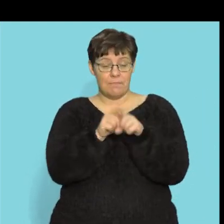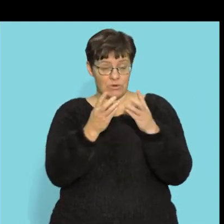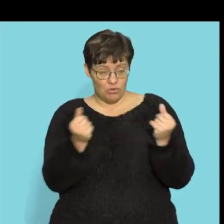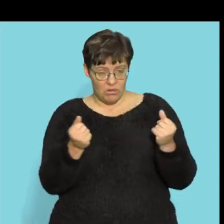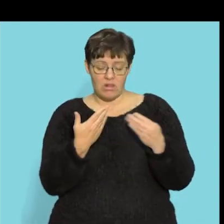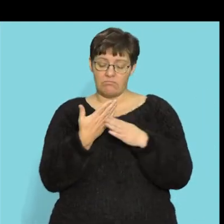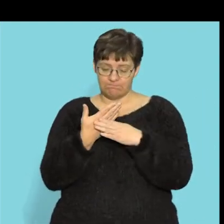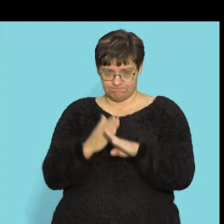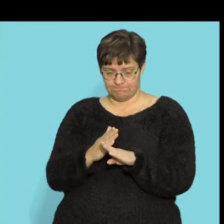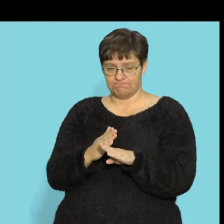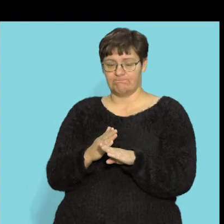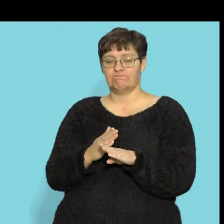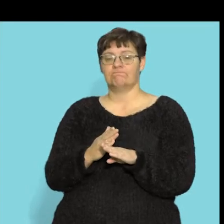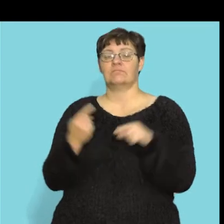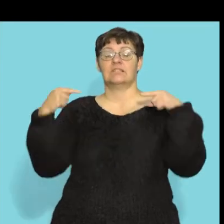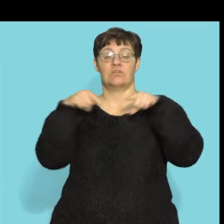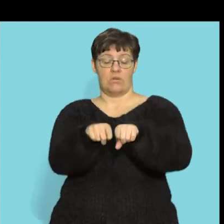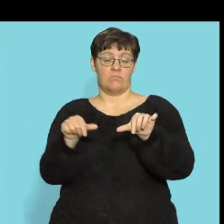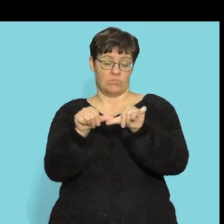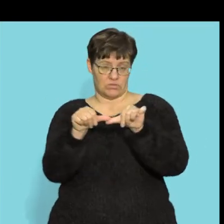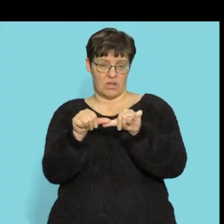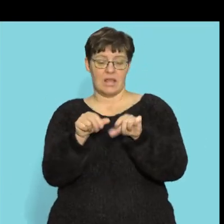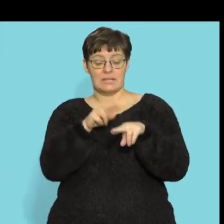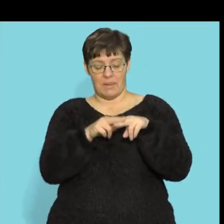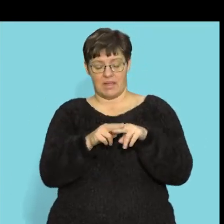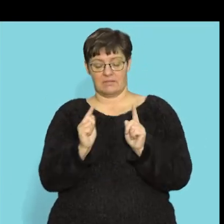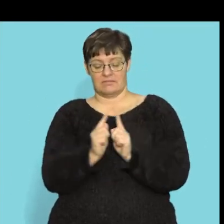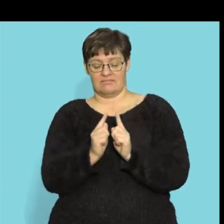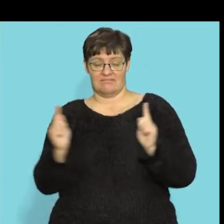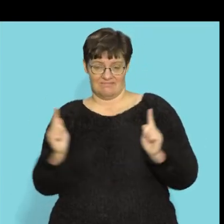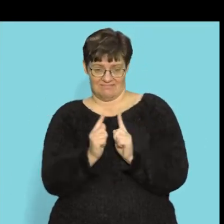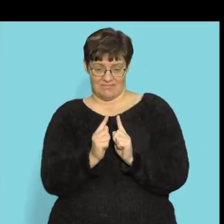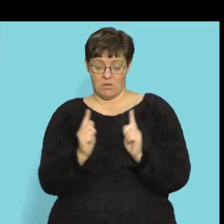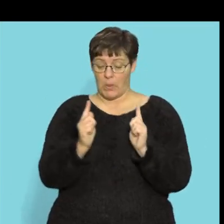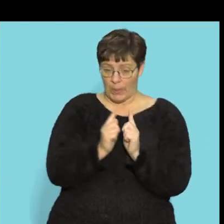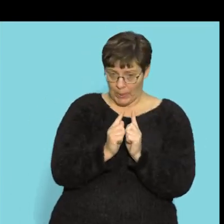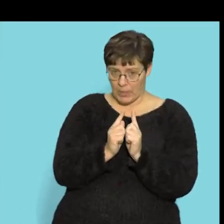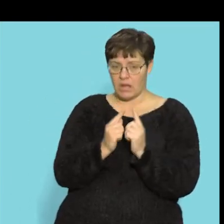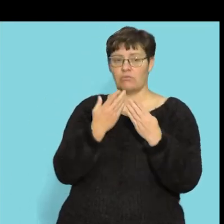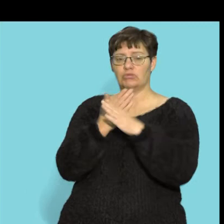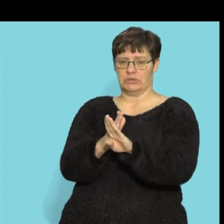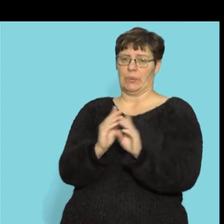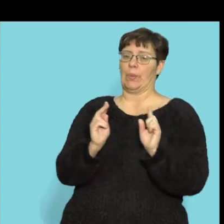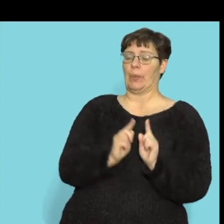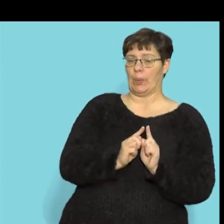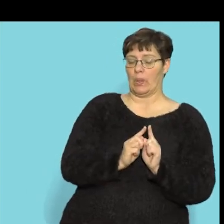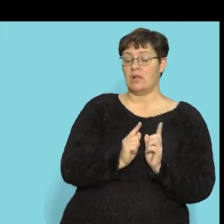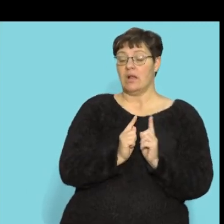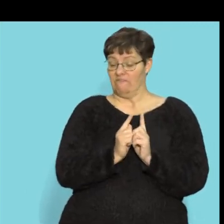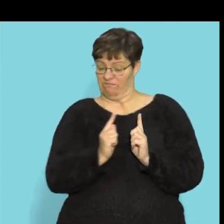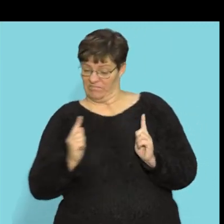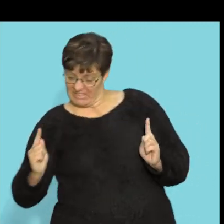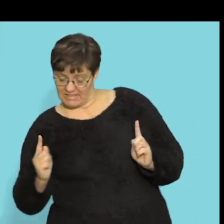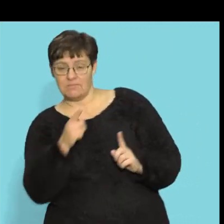material, resistance is actually directly proportional to length of conductor, provided it's the same material, right? And we say